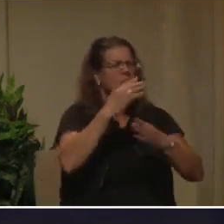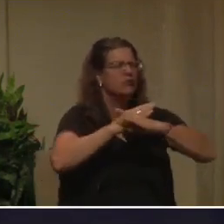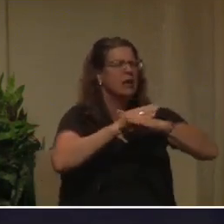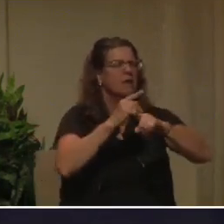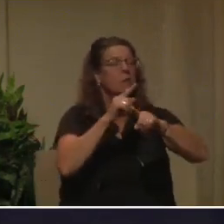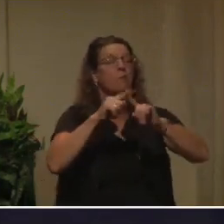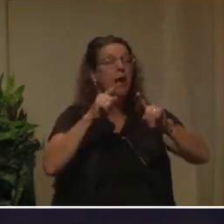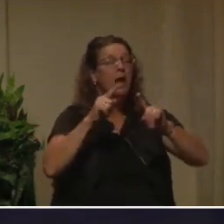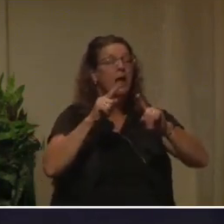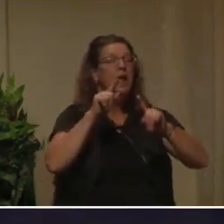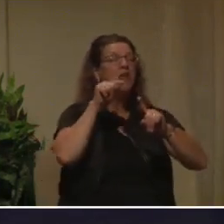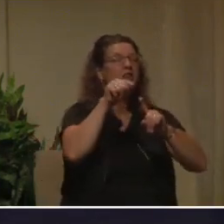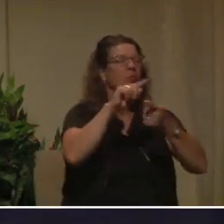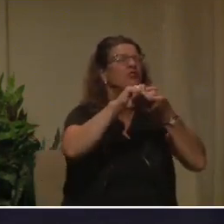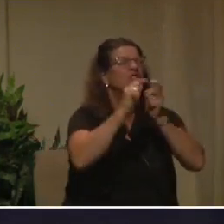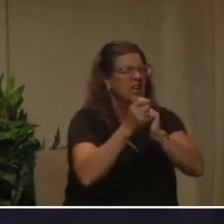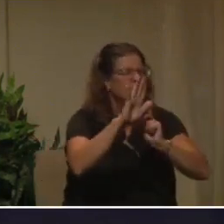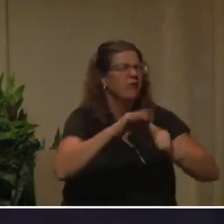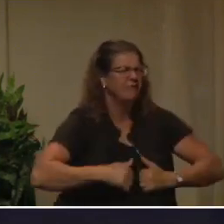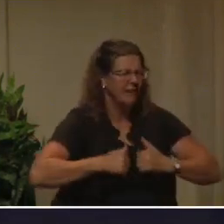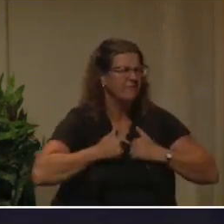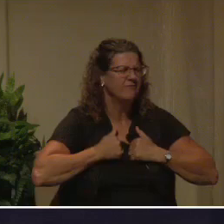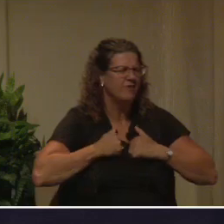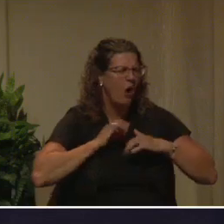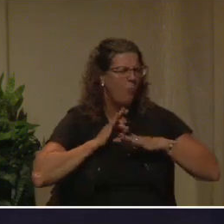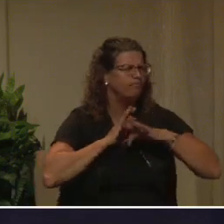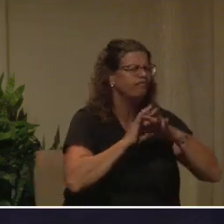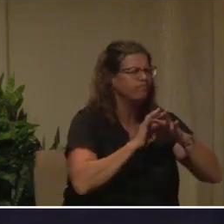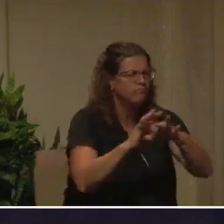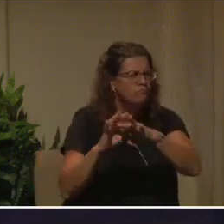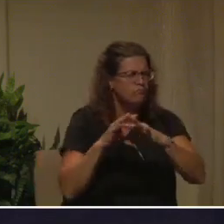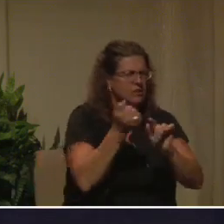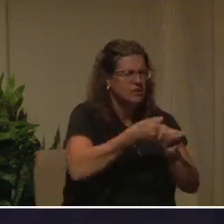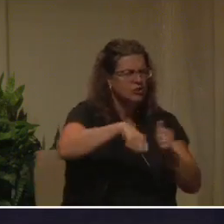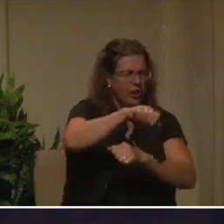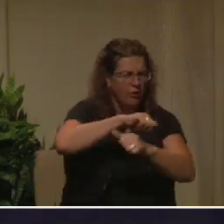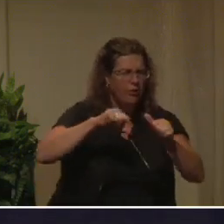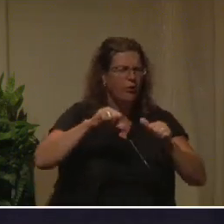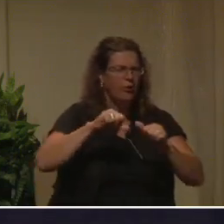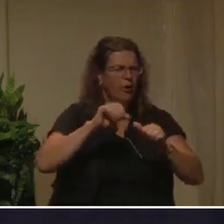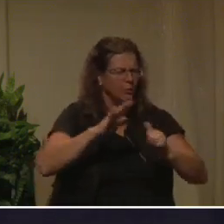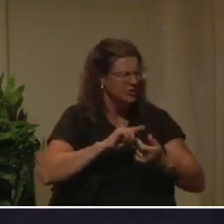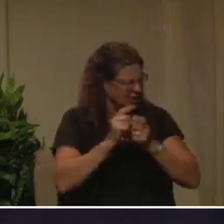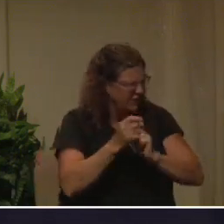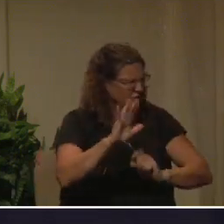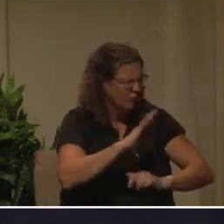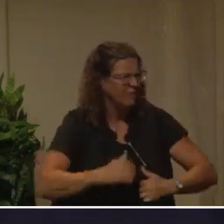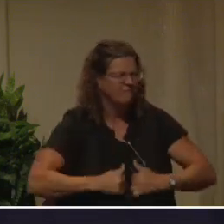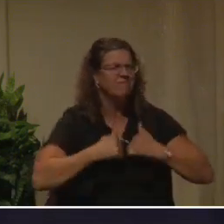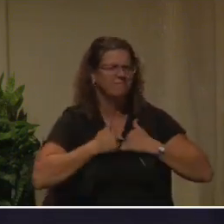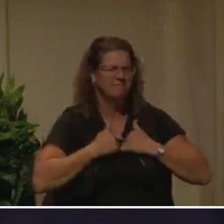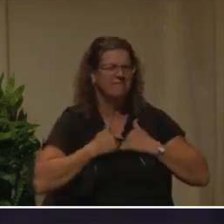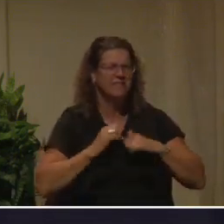life-shaping experience and a bonding experience for them. And Father, we just want to give you praise along with